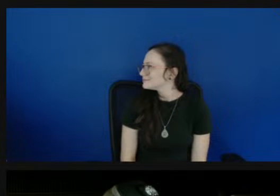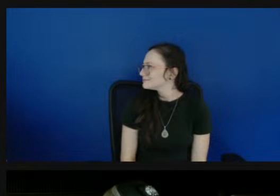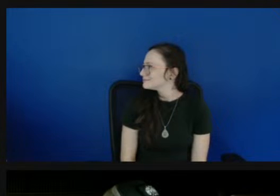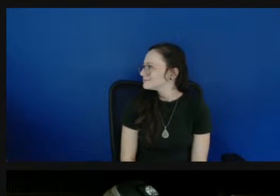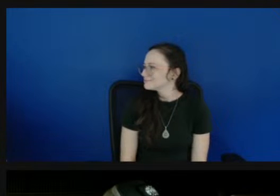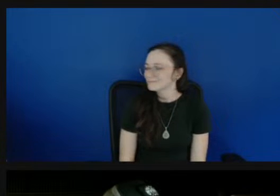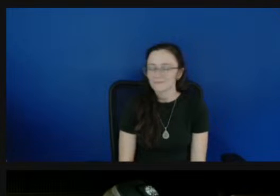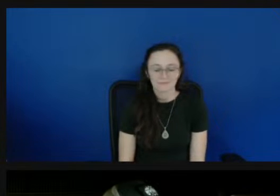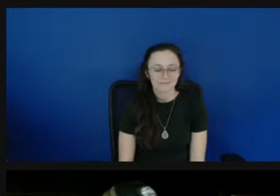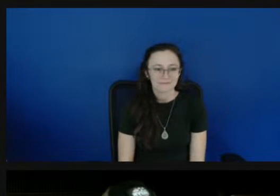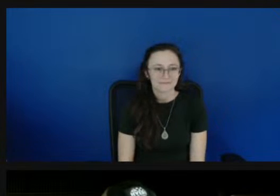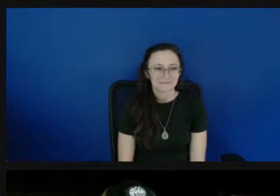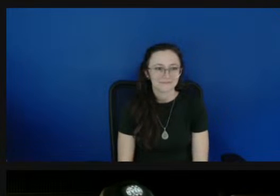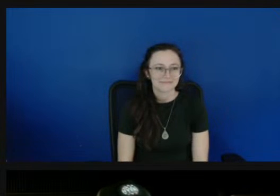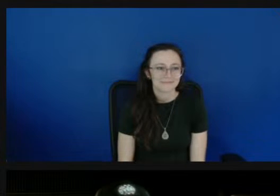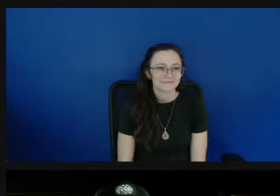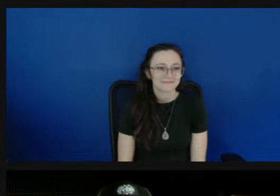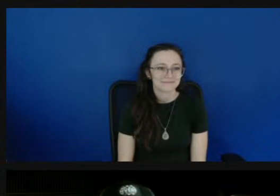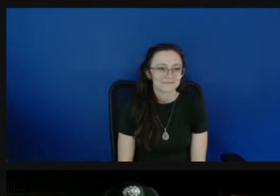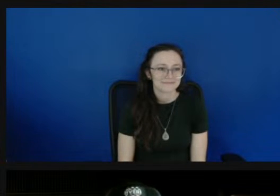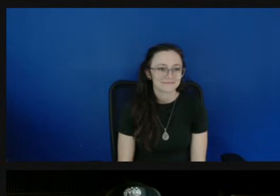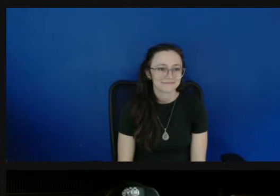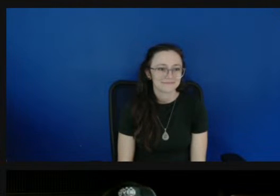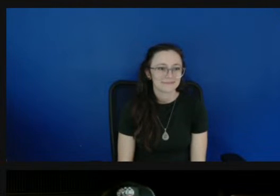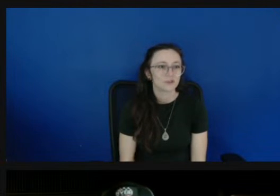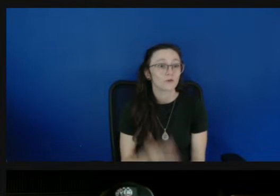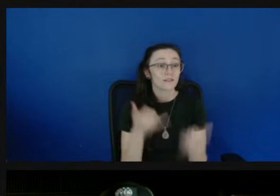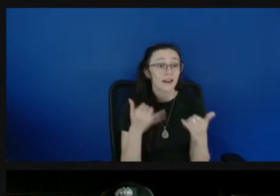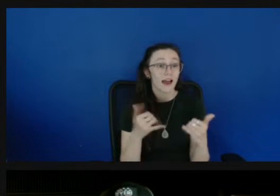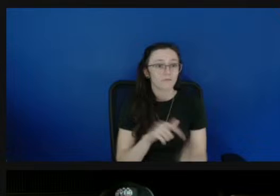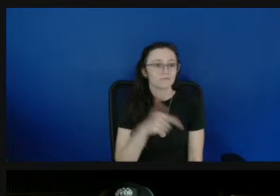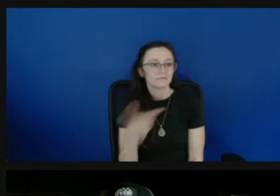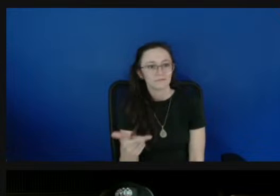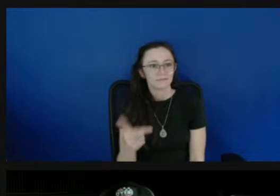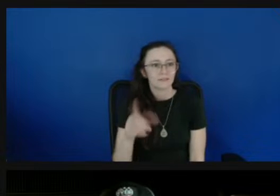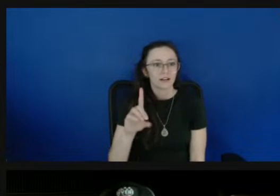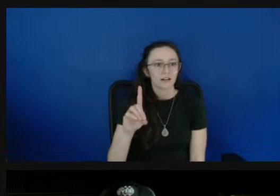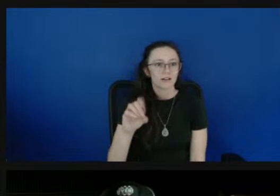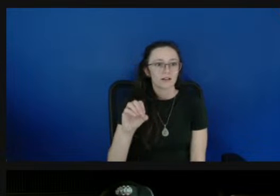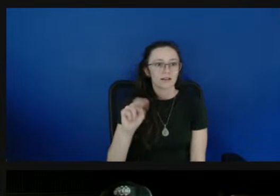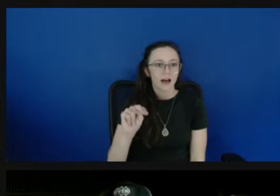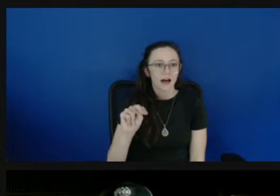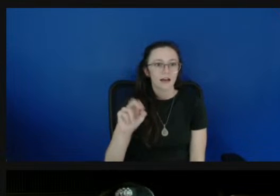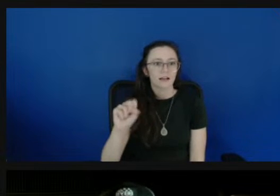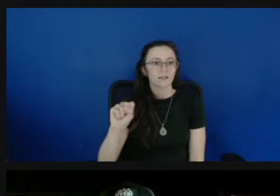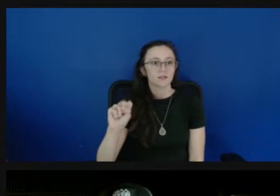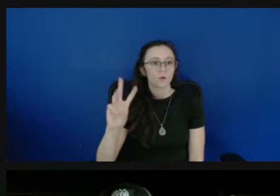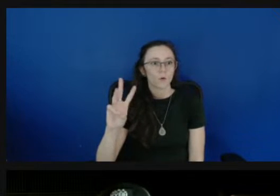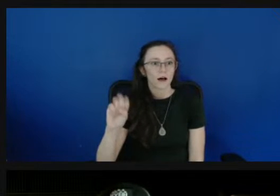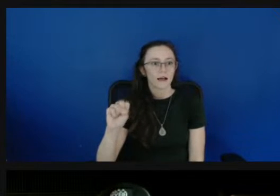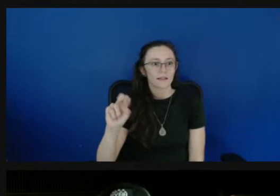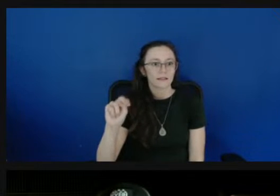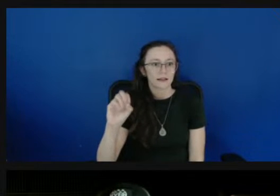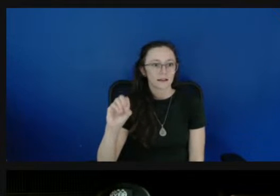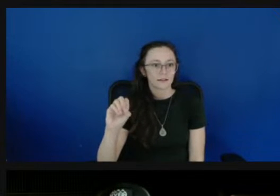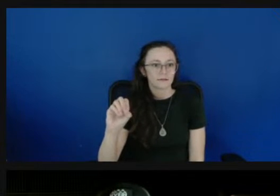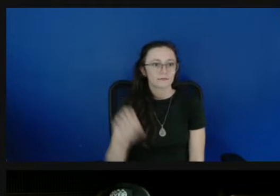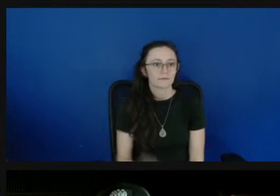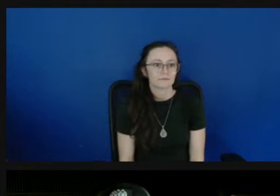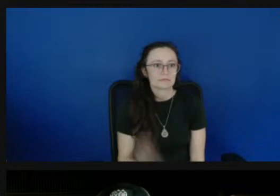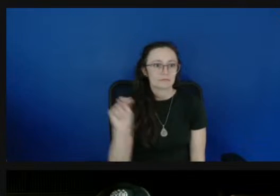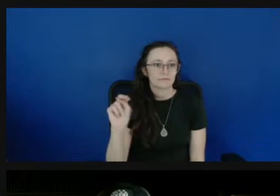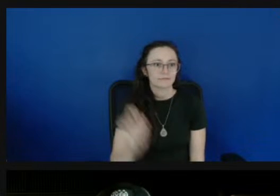Okay, so let's put on Don Swanson. Make sure I have the right one. Is this one? And he will pick up talking